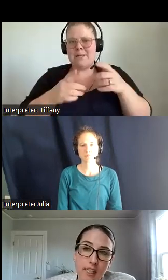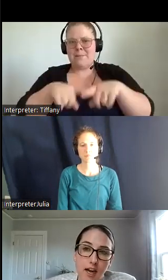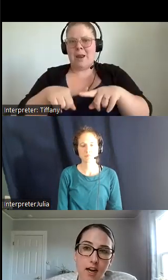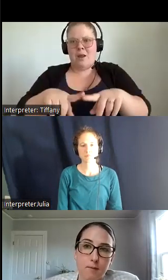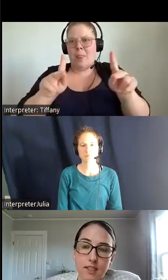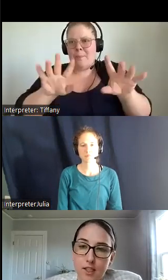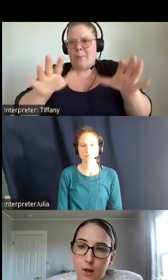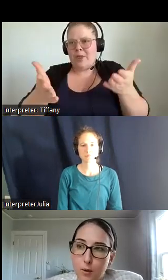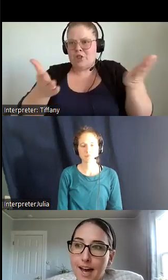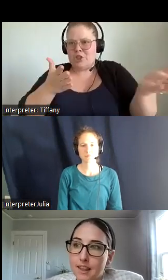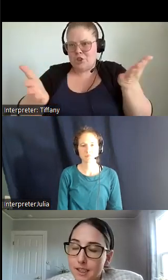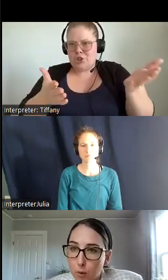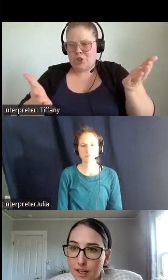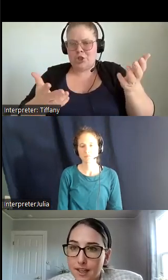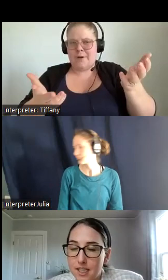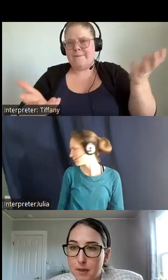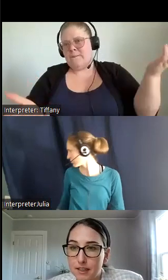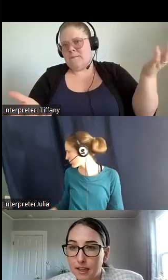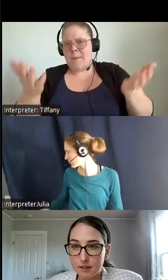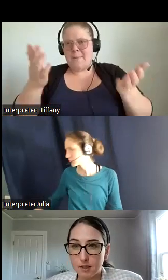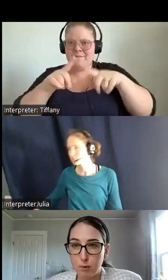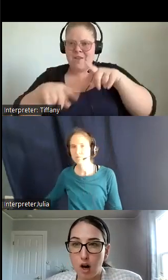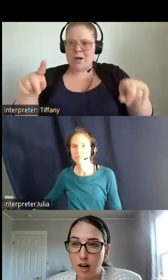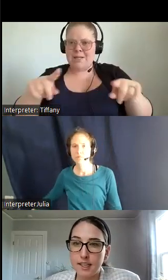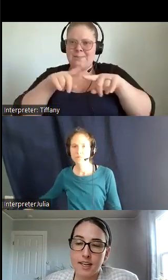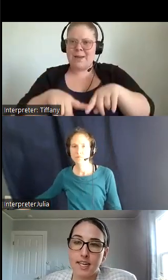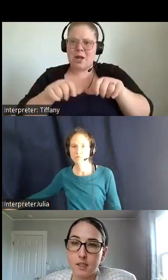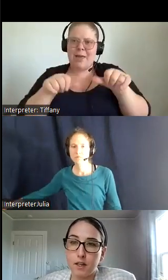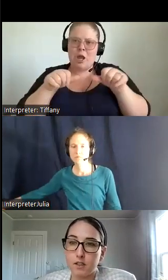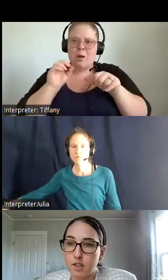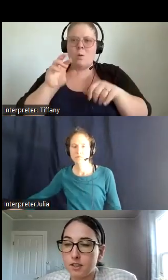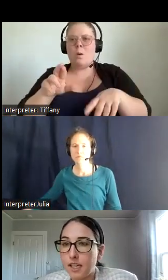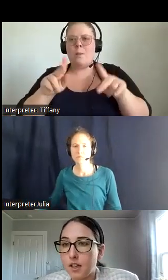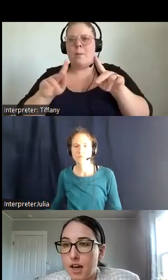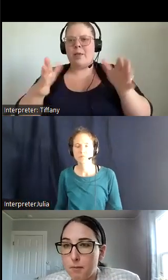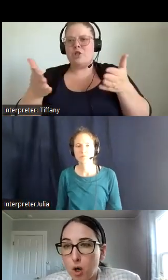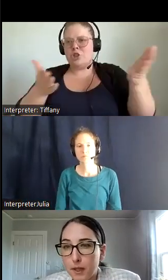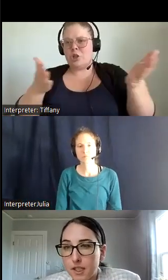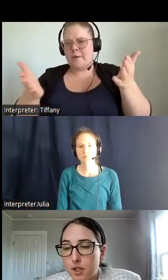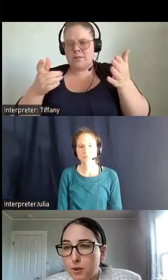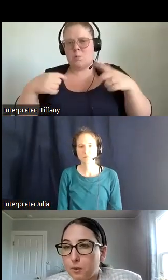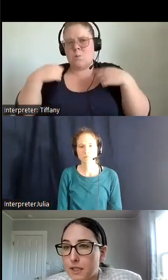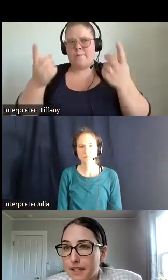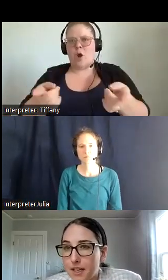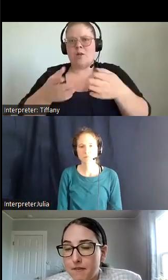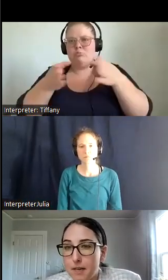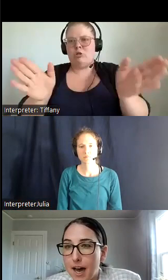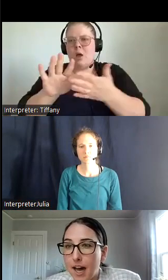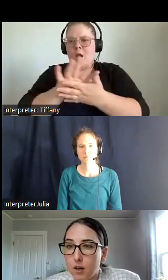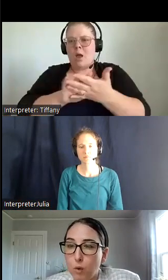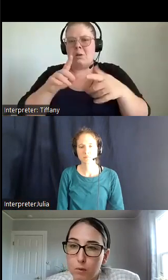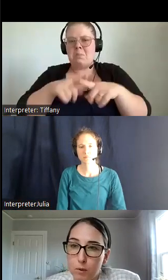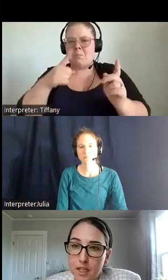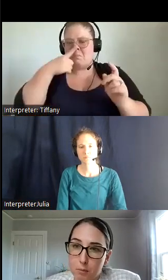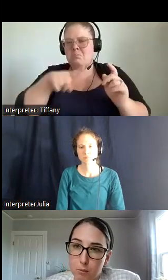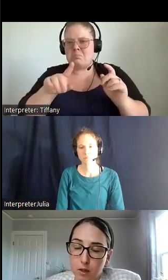different. And so at this point that has been left broad, and we're certainly open to receiving feedback